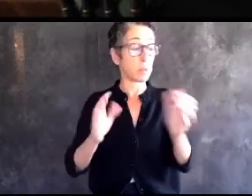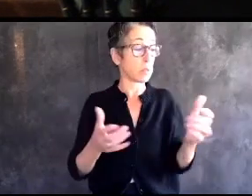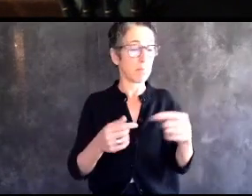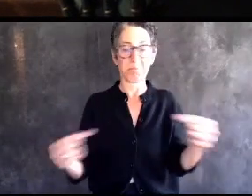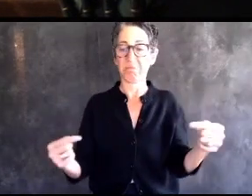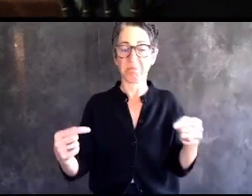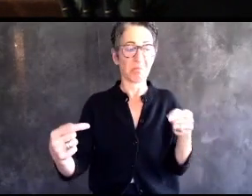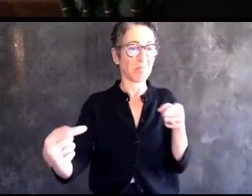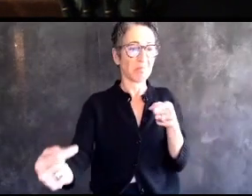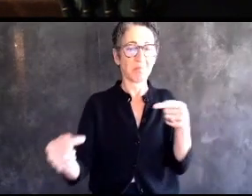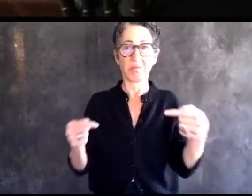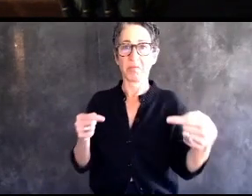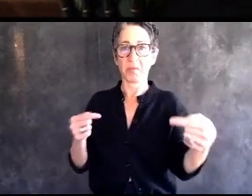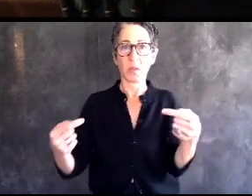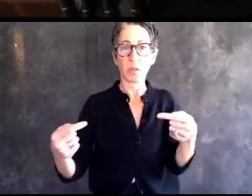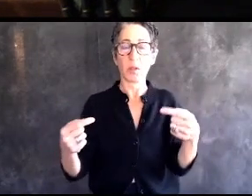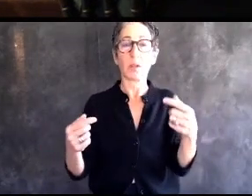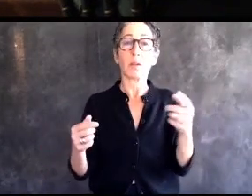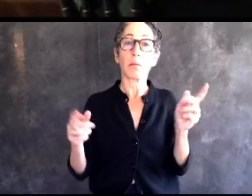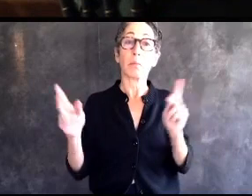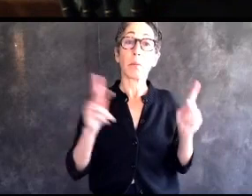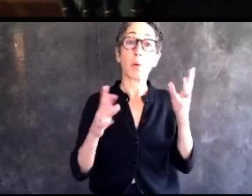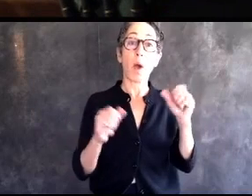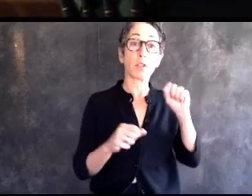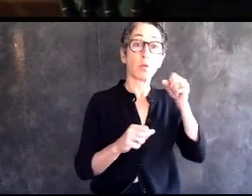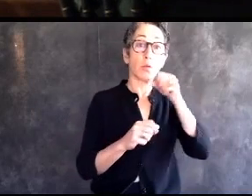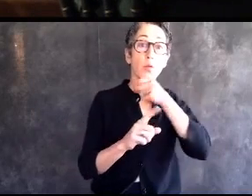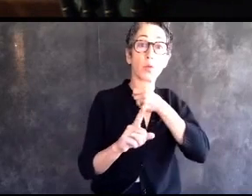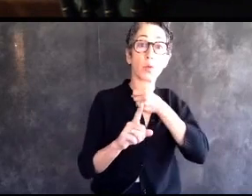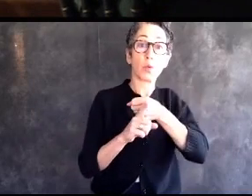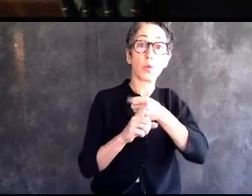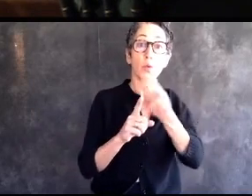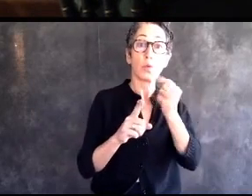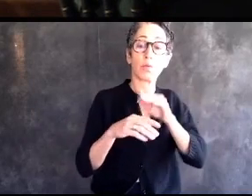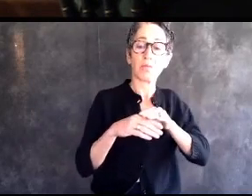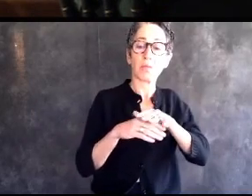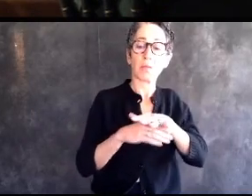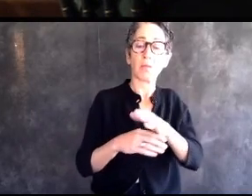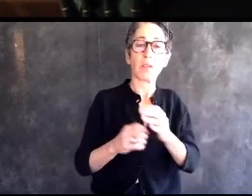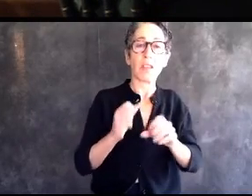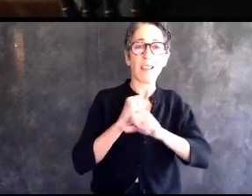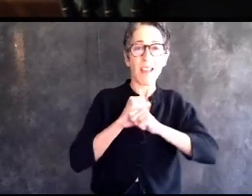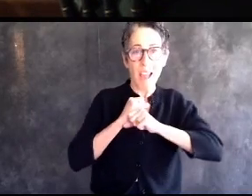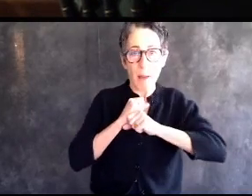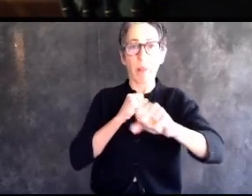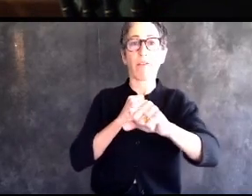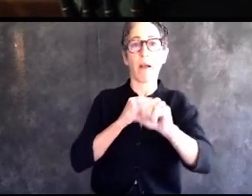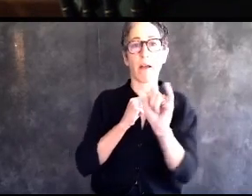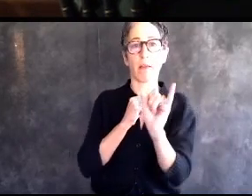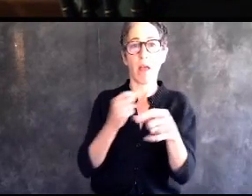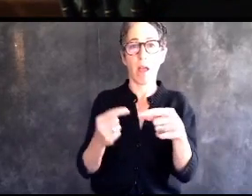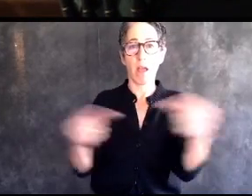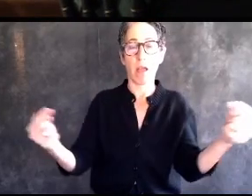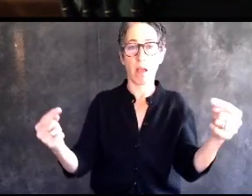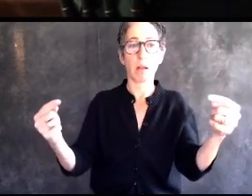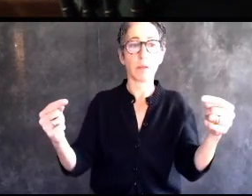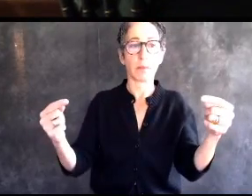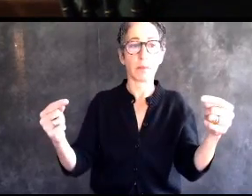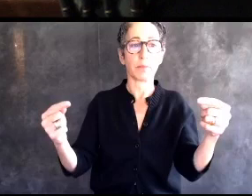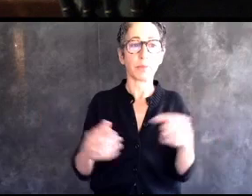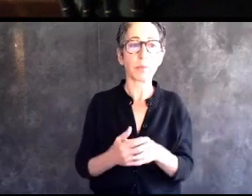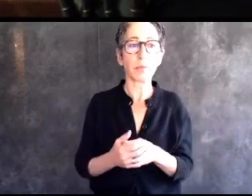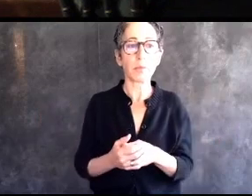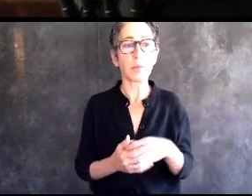to amplify that. Not so different from during the pandemic, where there were similar attempts to create vax, anti-vax,